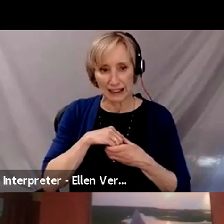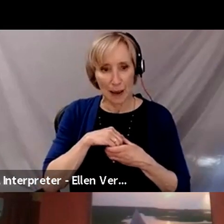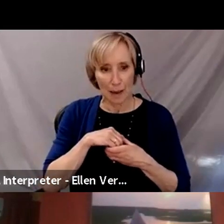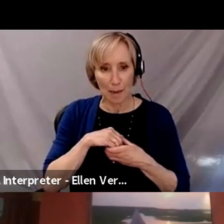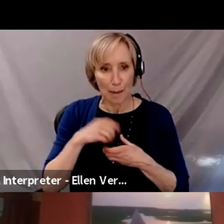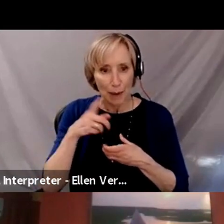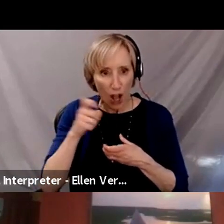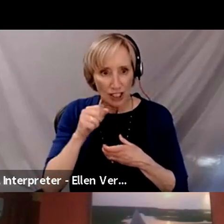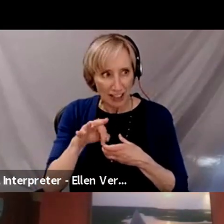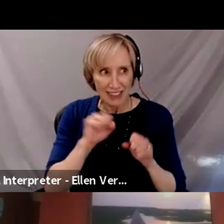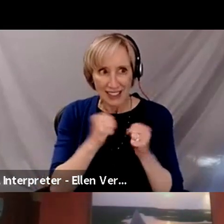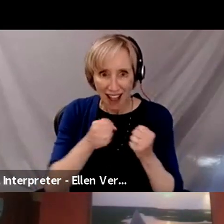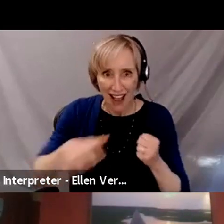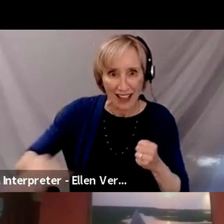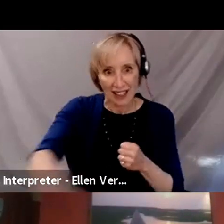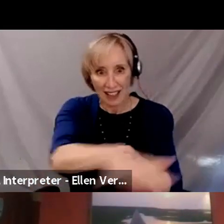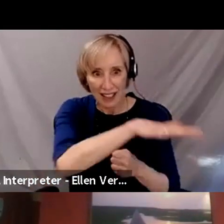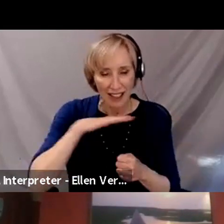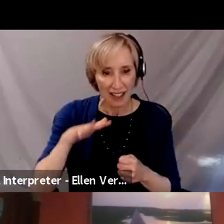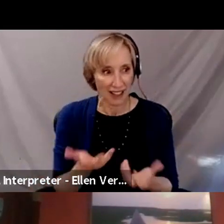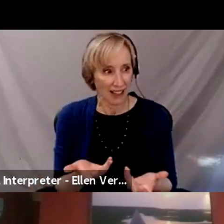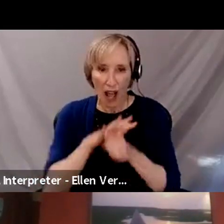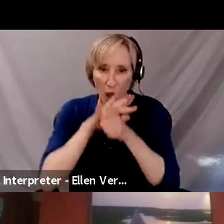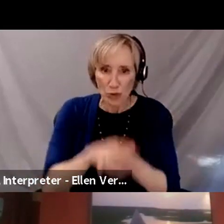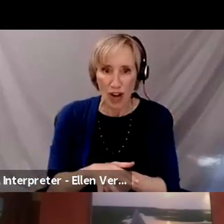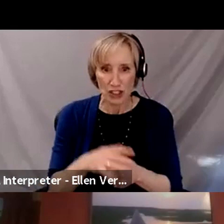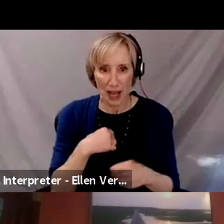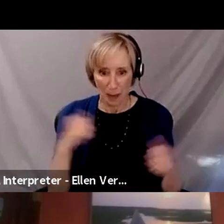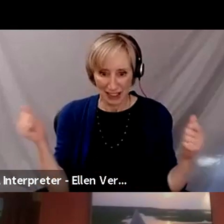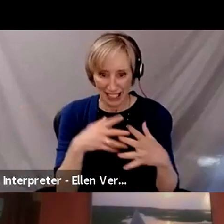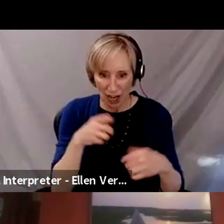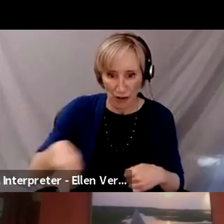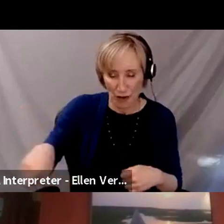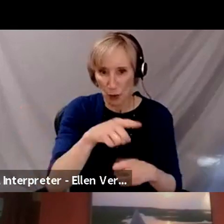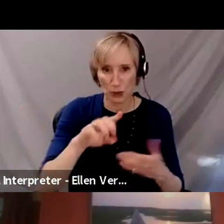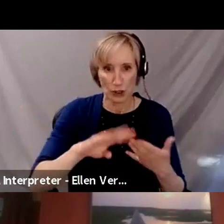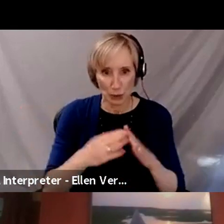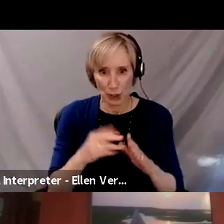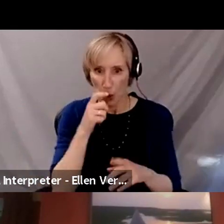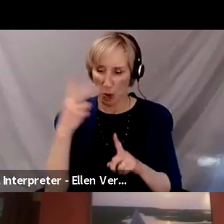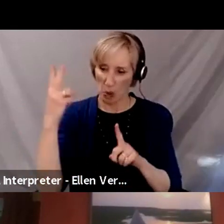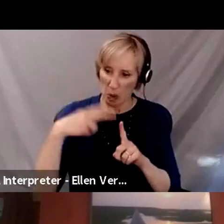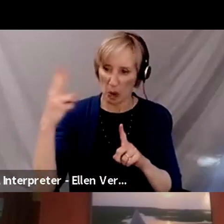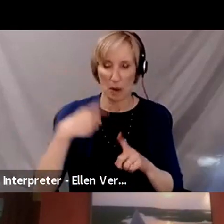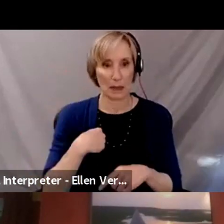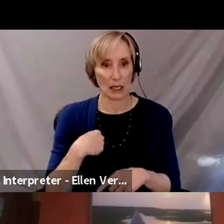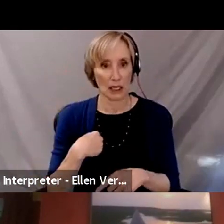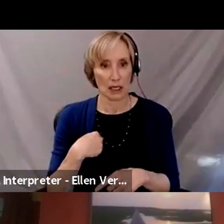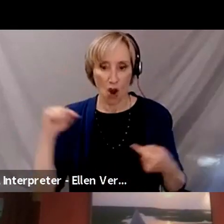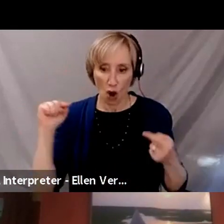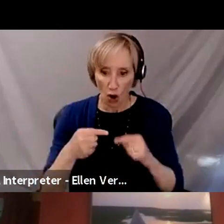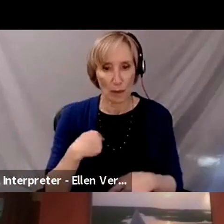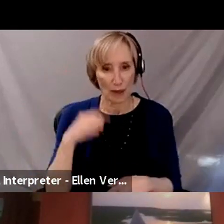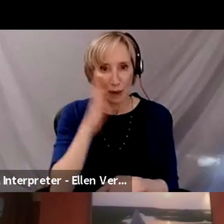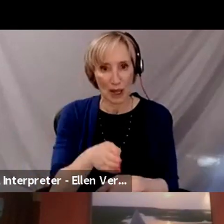It's the oppression, it's the terrorization of these communities that I'm a part of that have created that